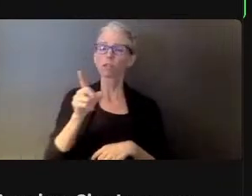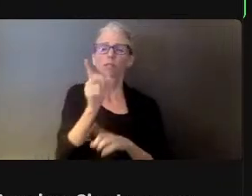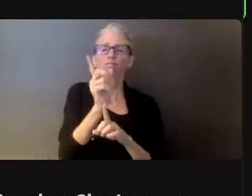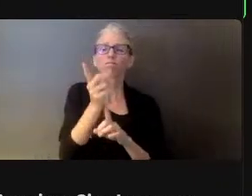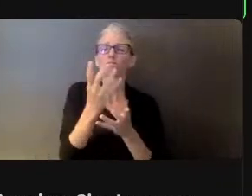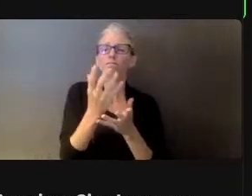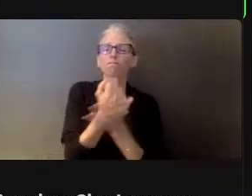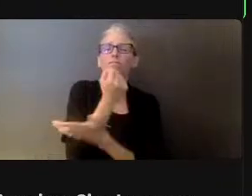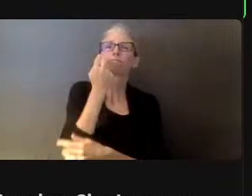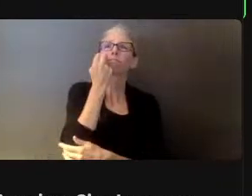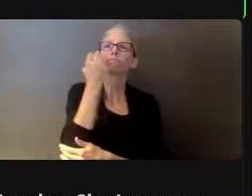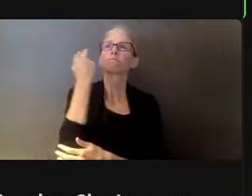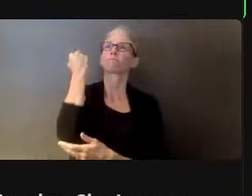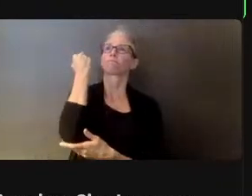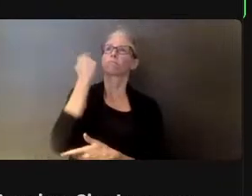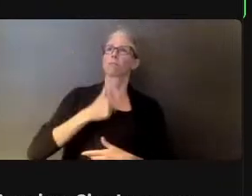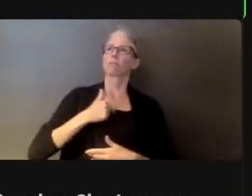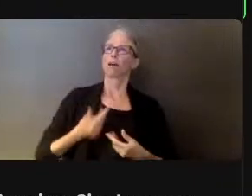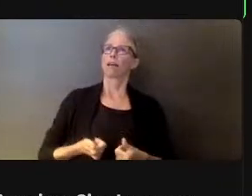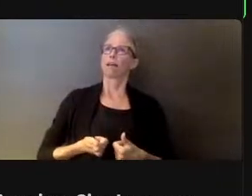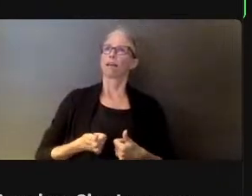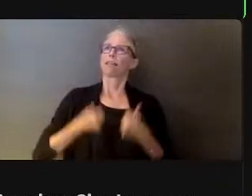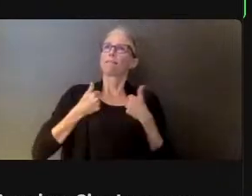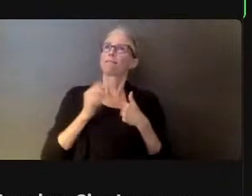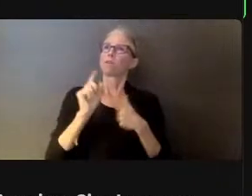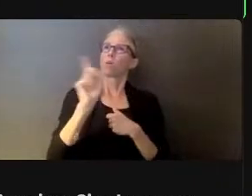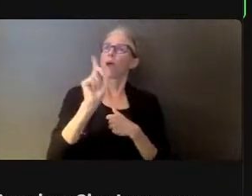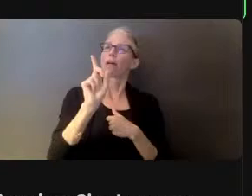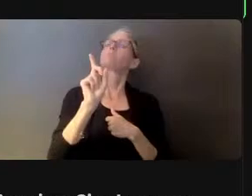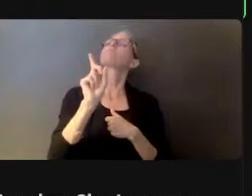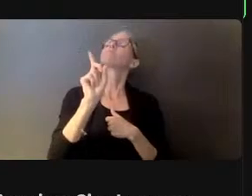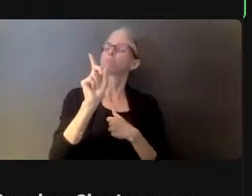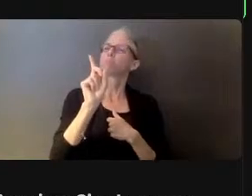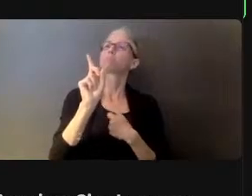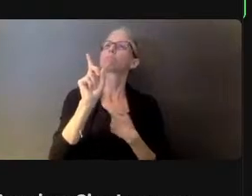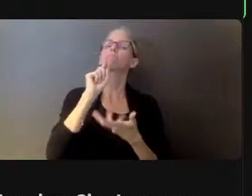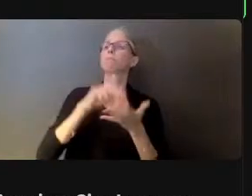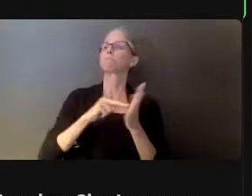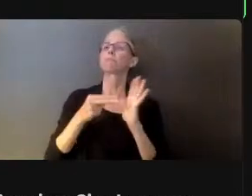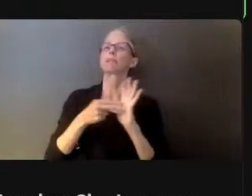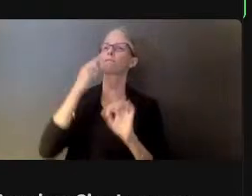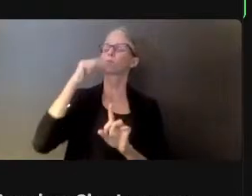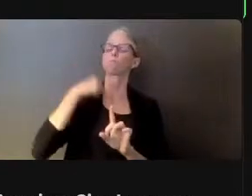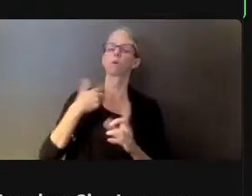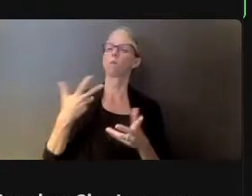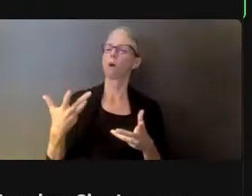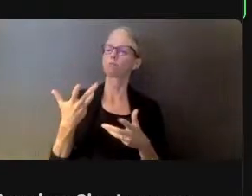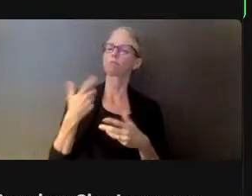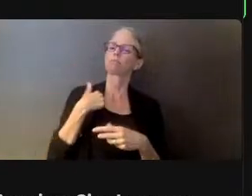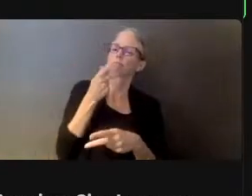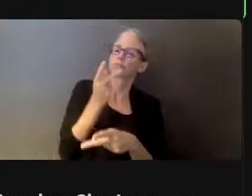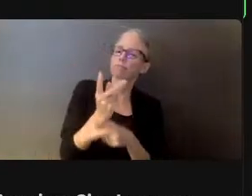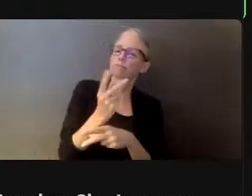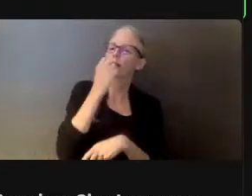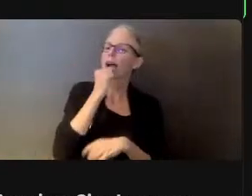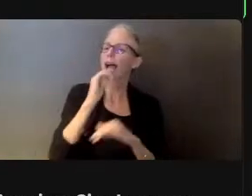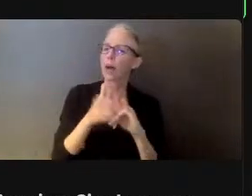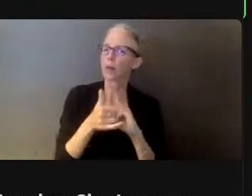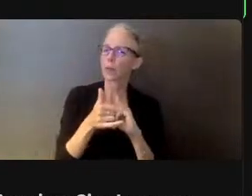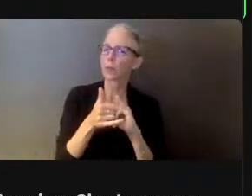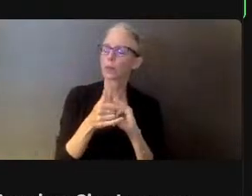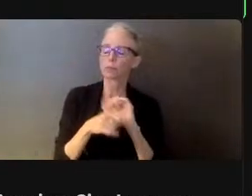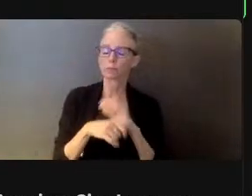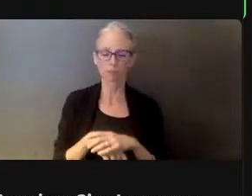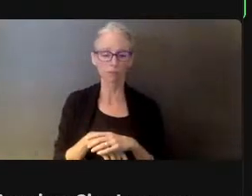you reside. As you attend this conference, let us pay respects to the Indigenous peoples that inhabited